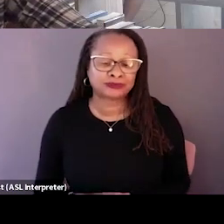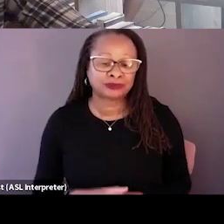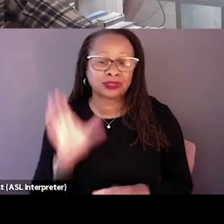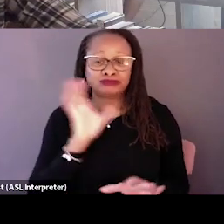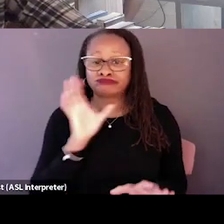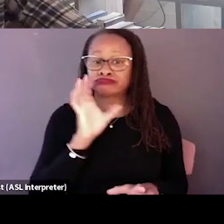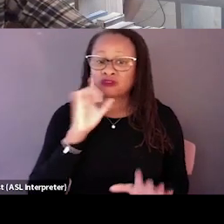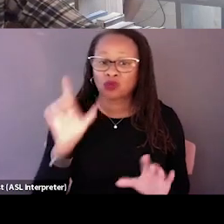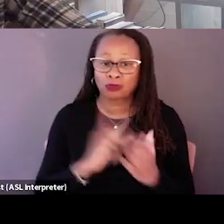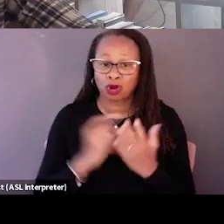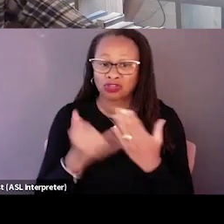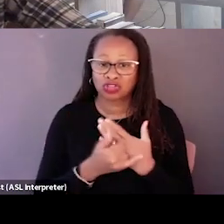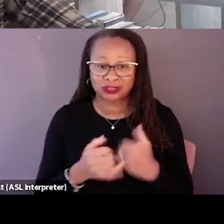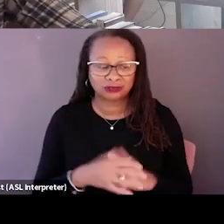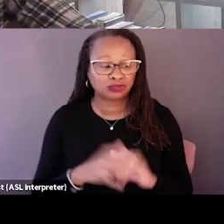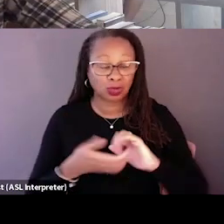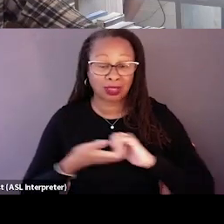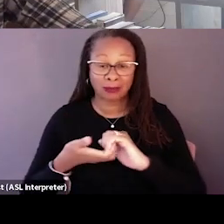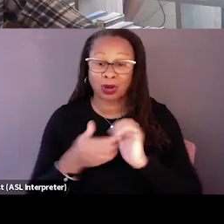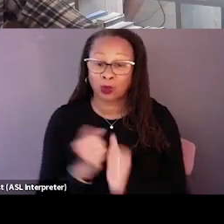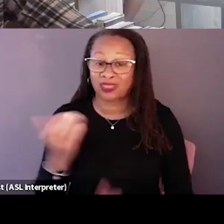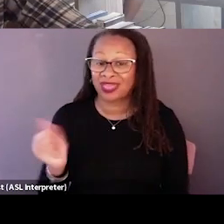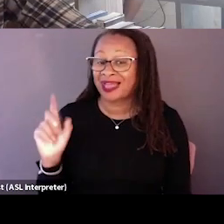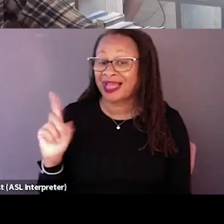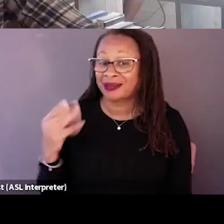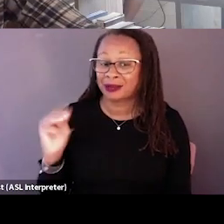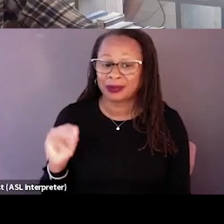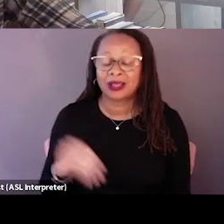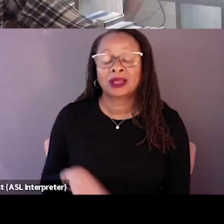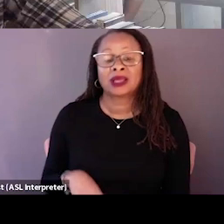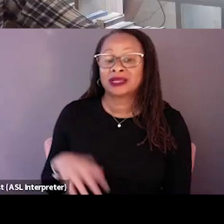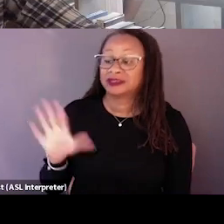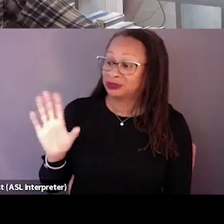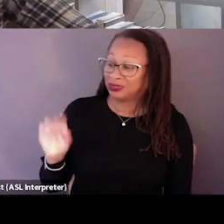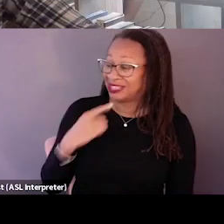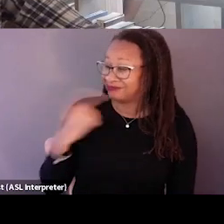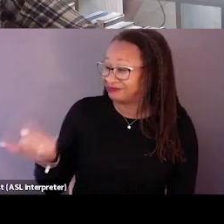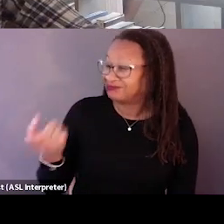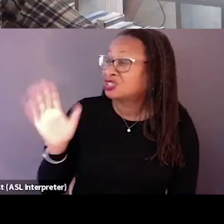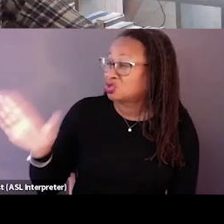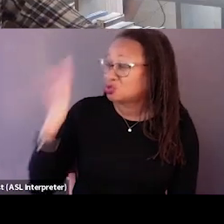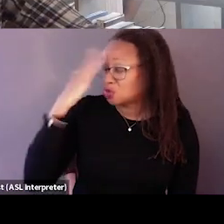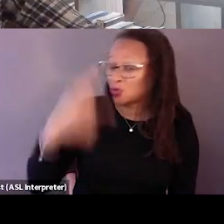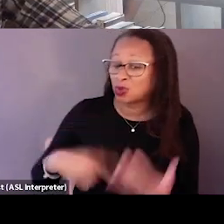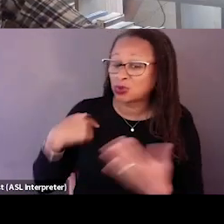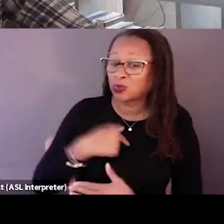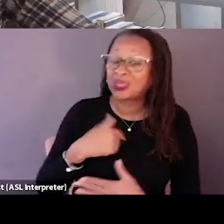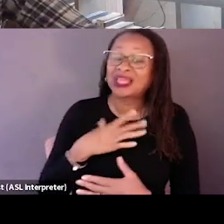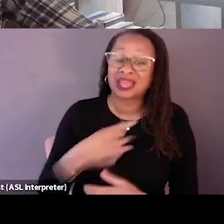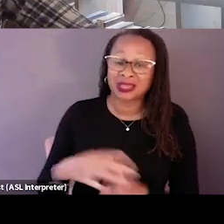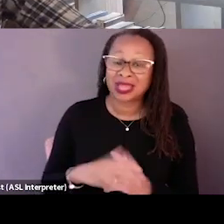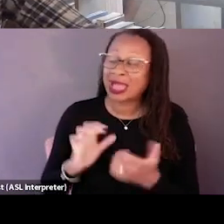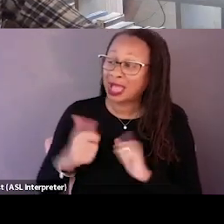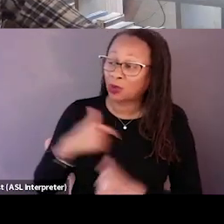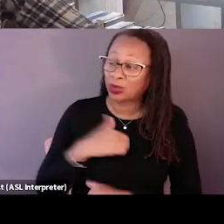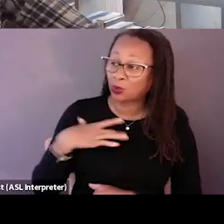for a project. Finally, we told Adam, you know what we like. You've seen our work.